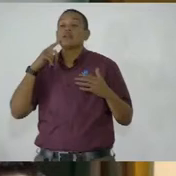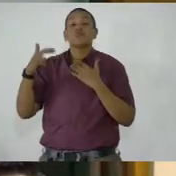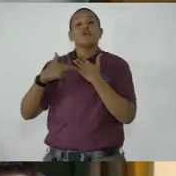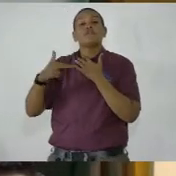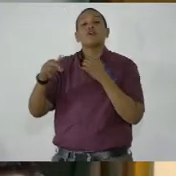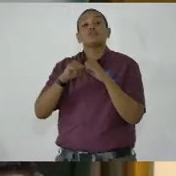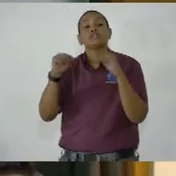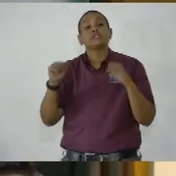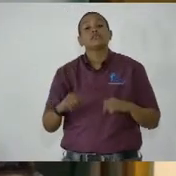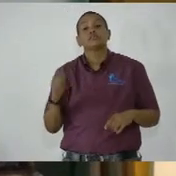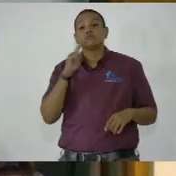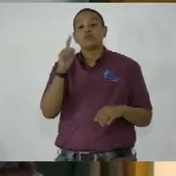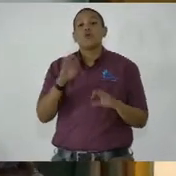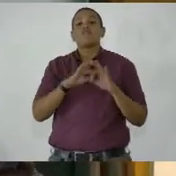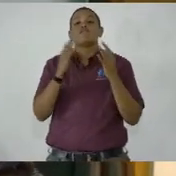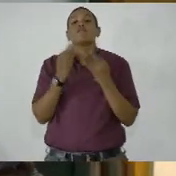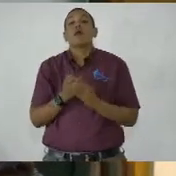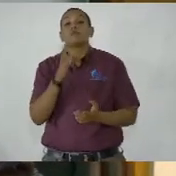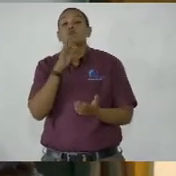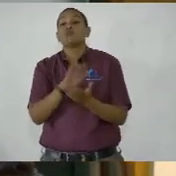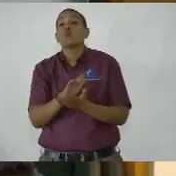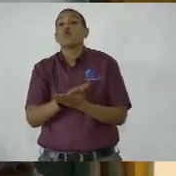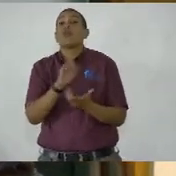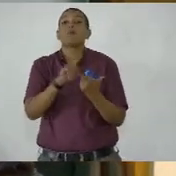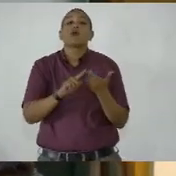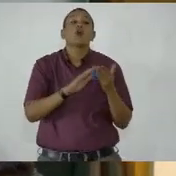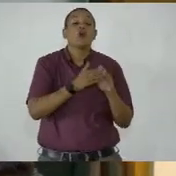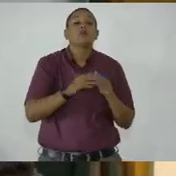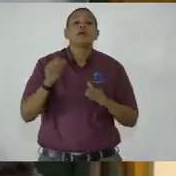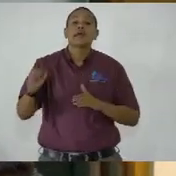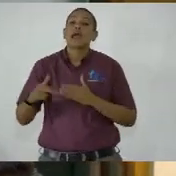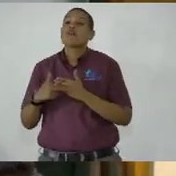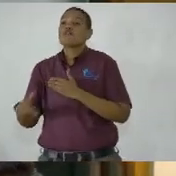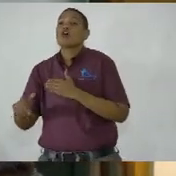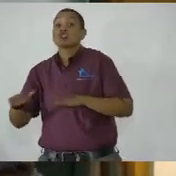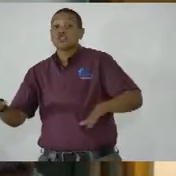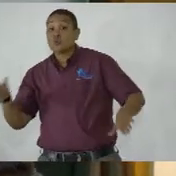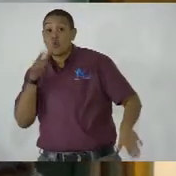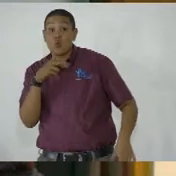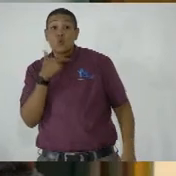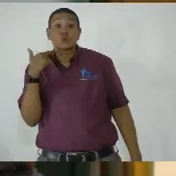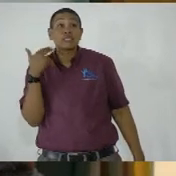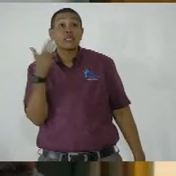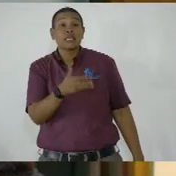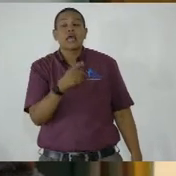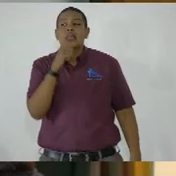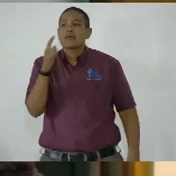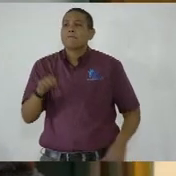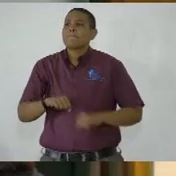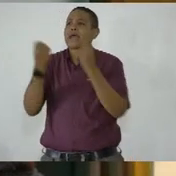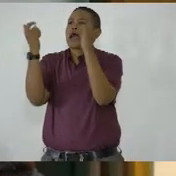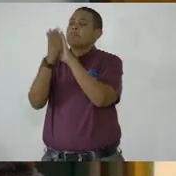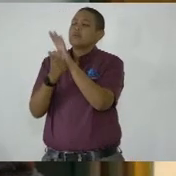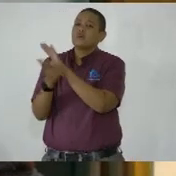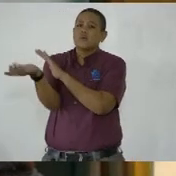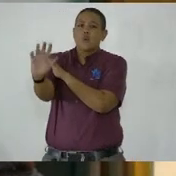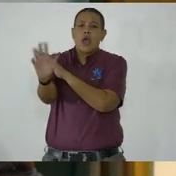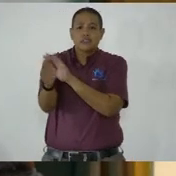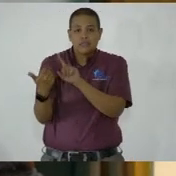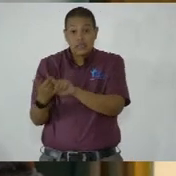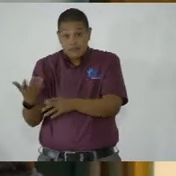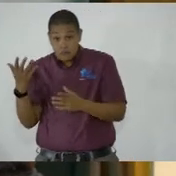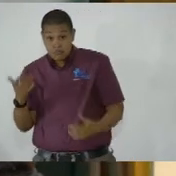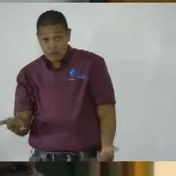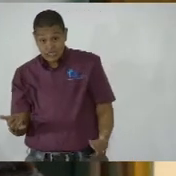system so that families, schools, and communities can refer children at risk of committing an offence. At present, the